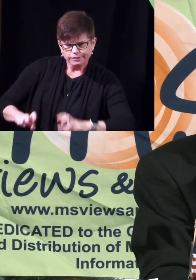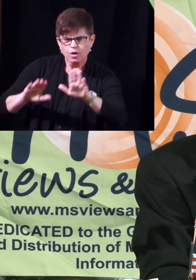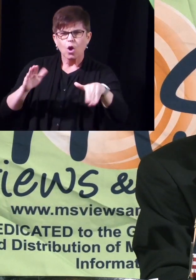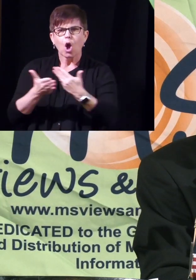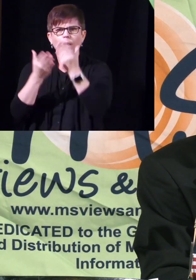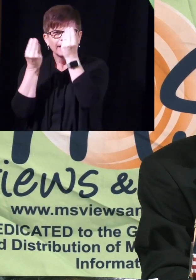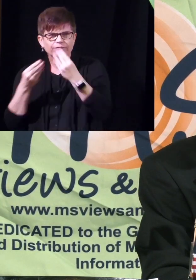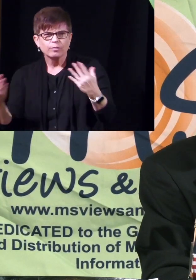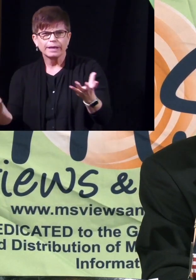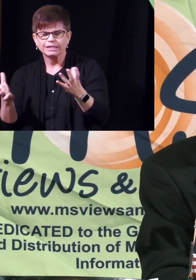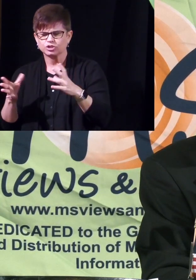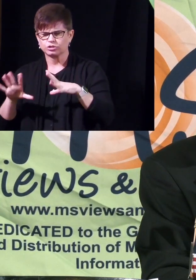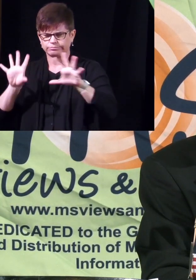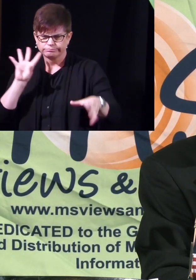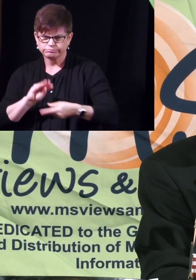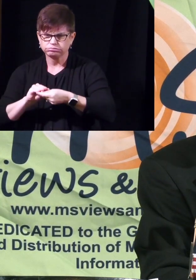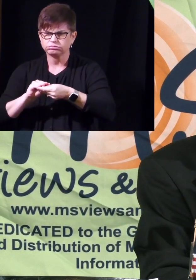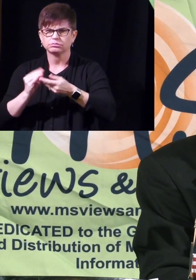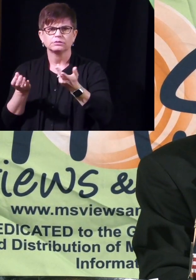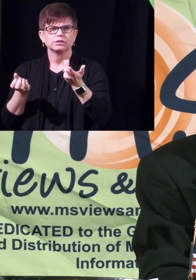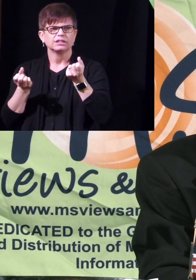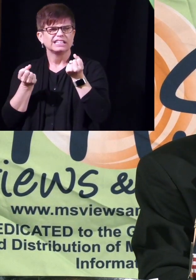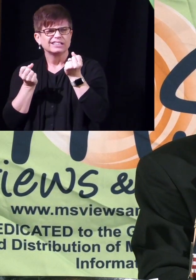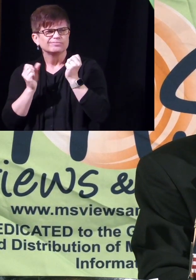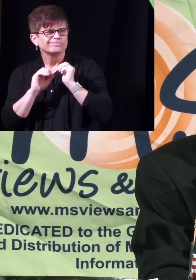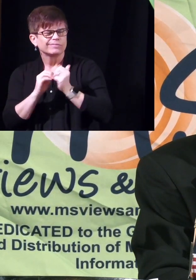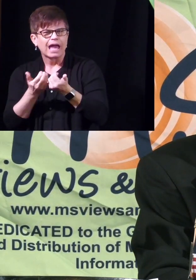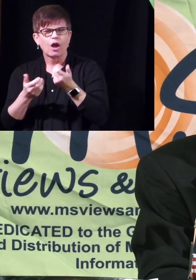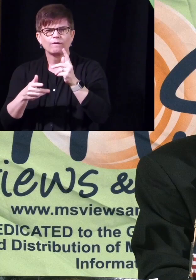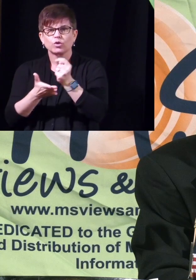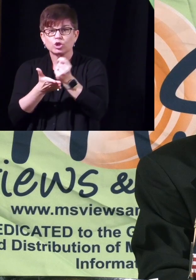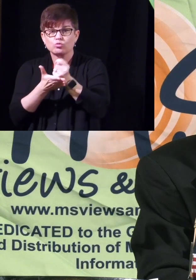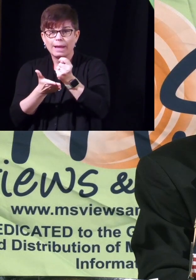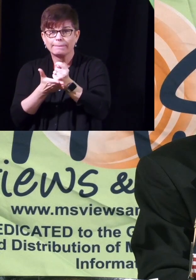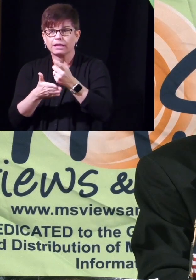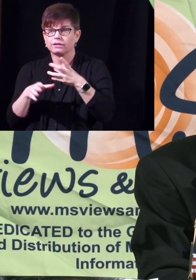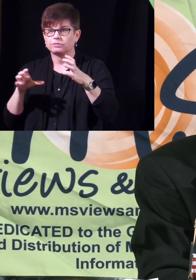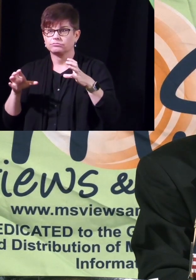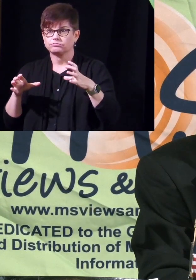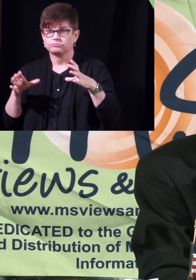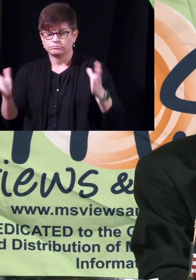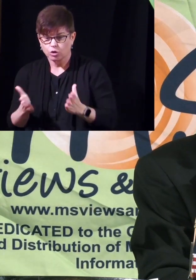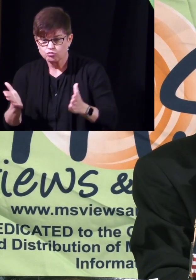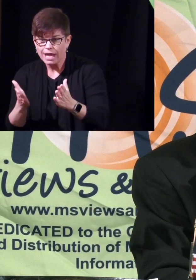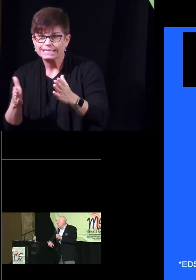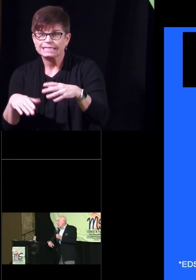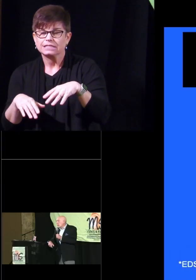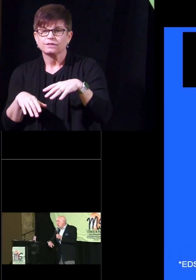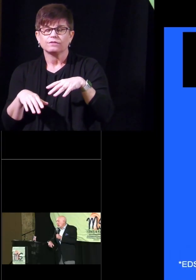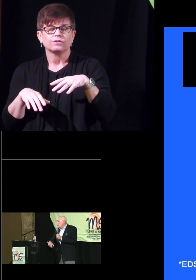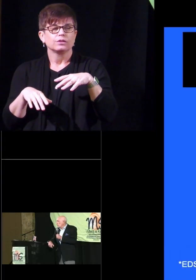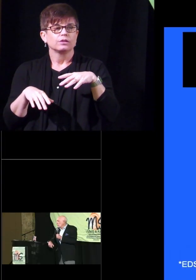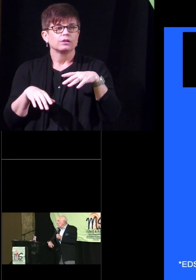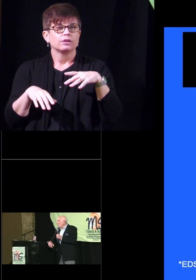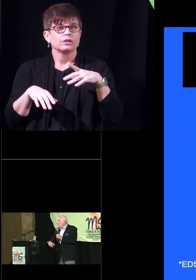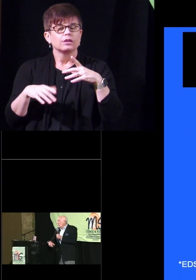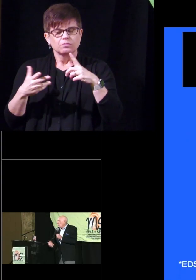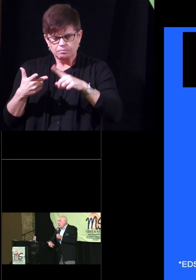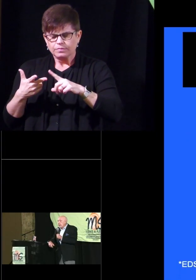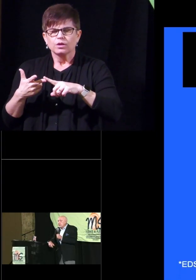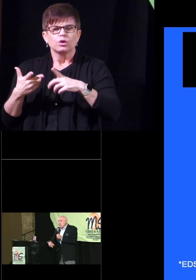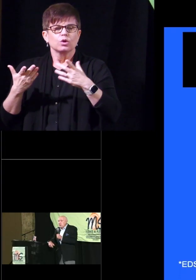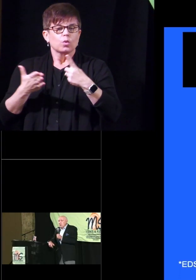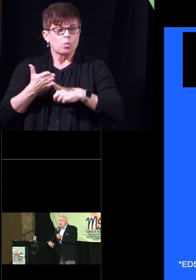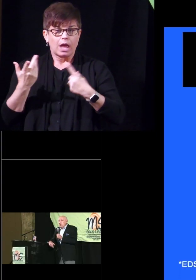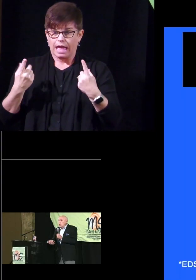how active, how aggressive with the treatment. what happens following a relapse. This is studied. If you